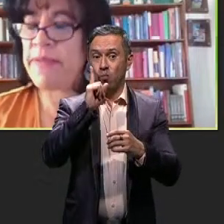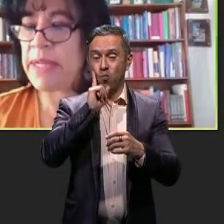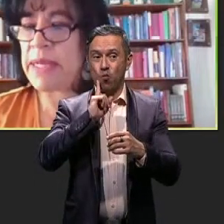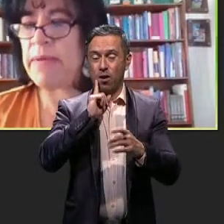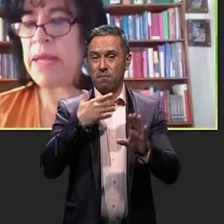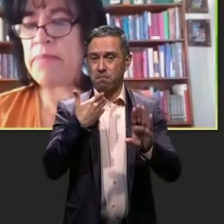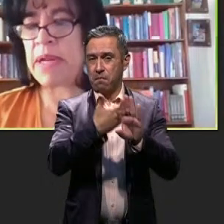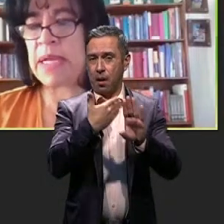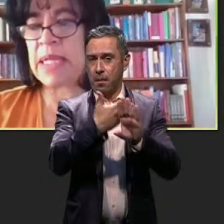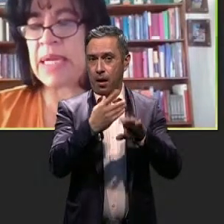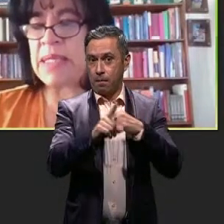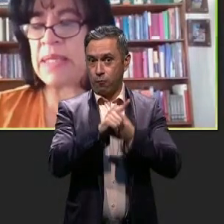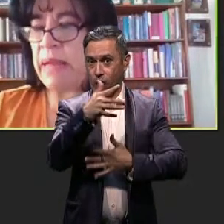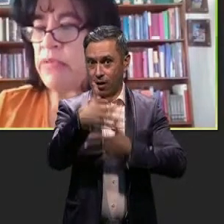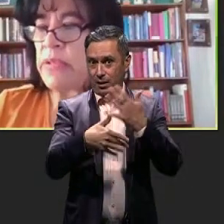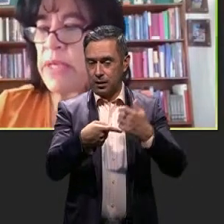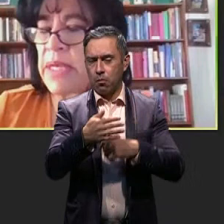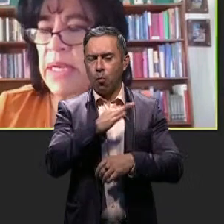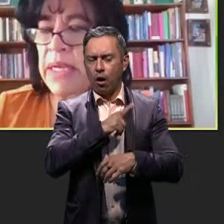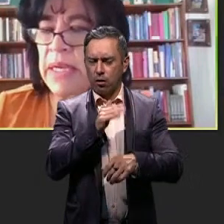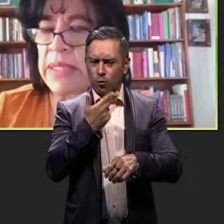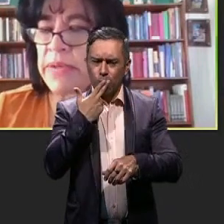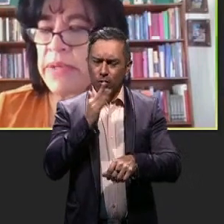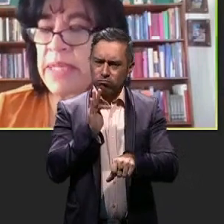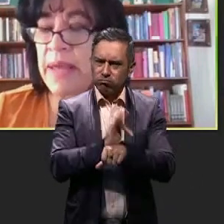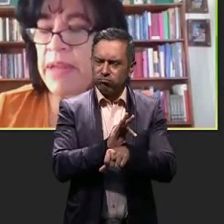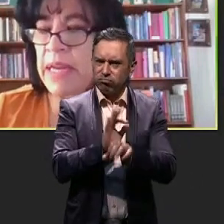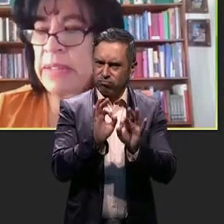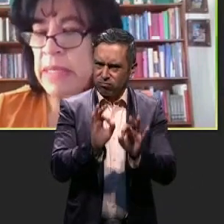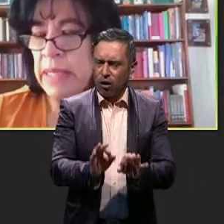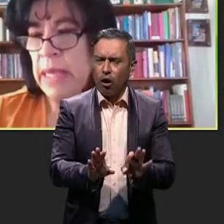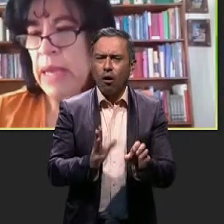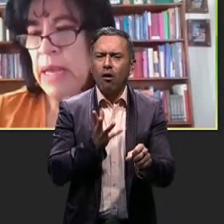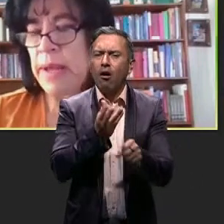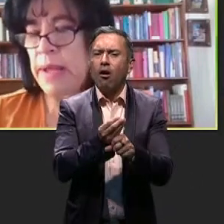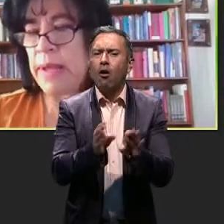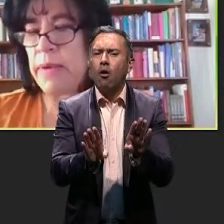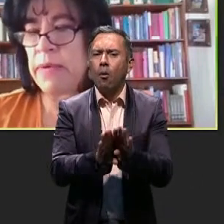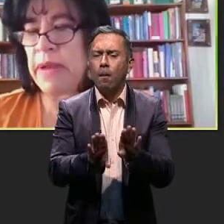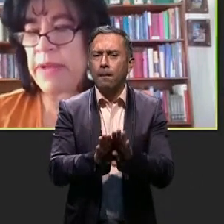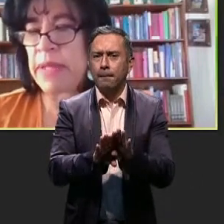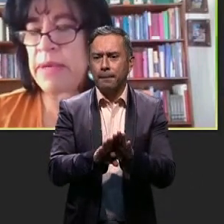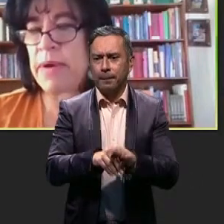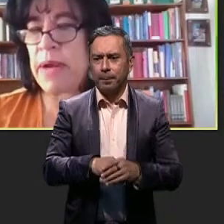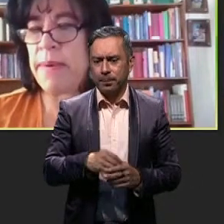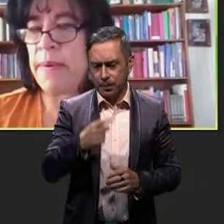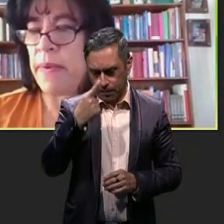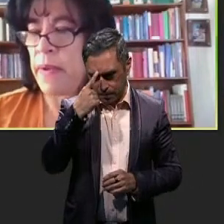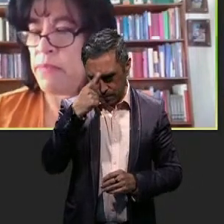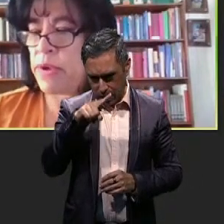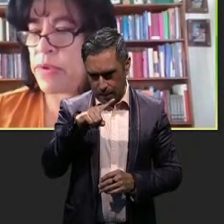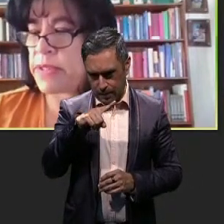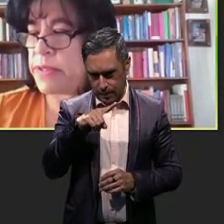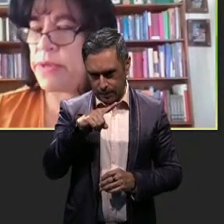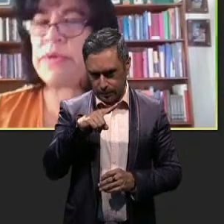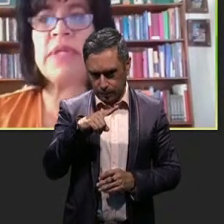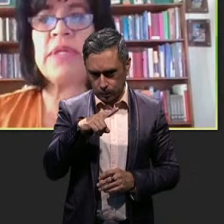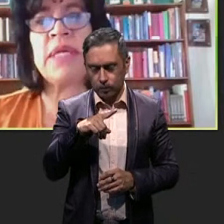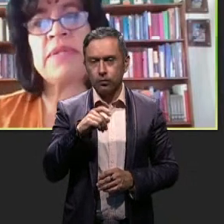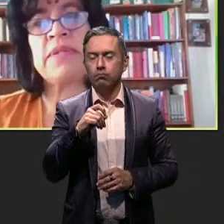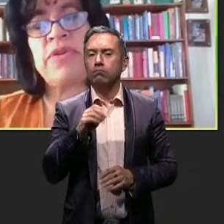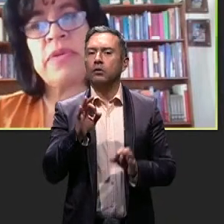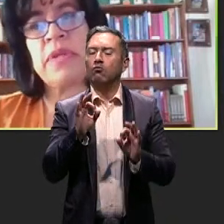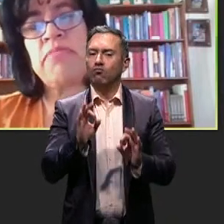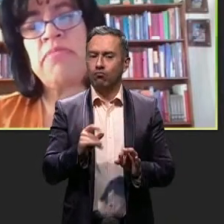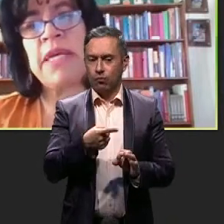in the face of violence be effective, so that we can truly strengthen our legislations and